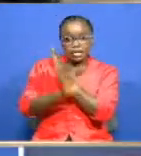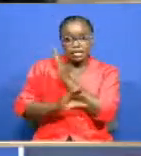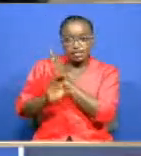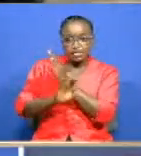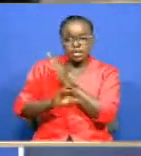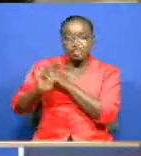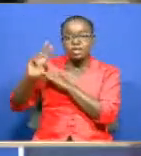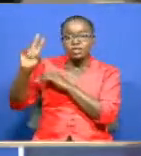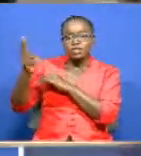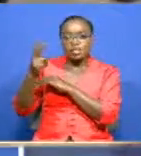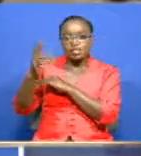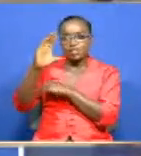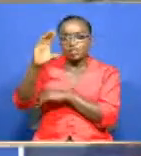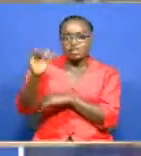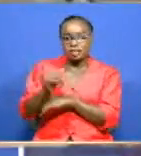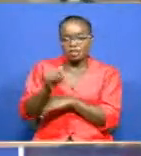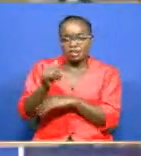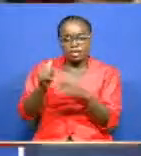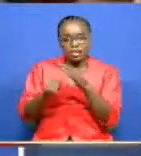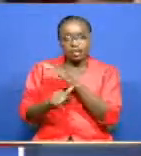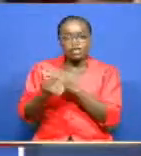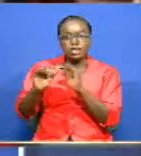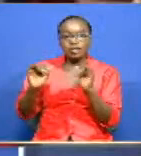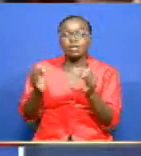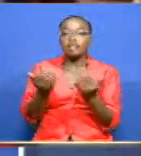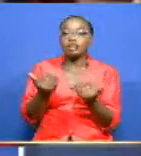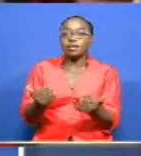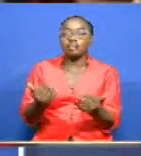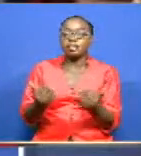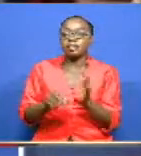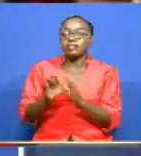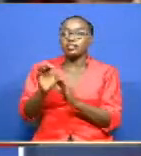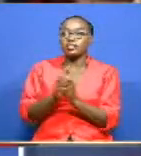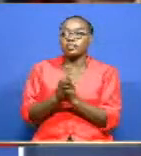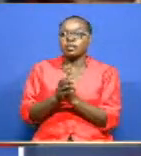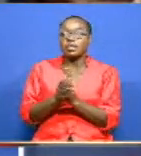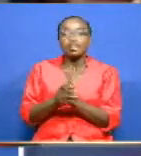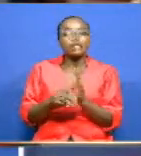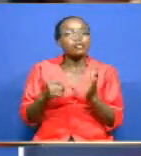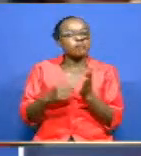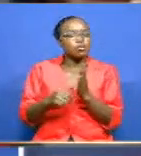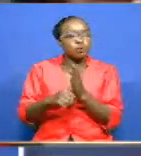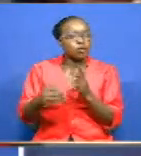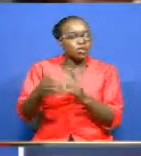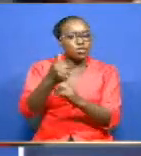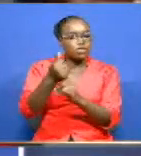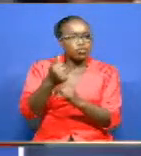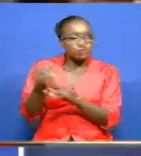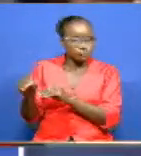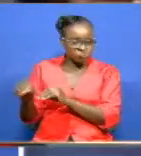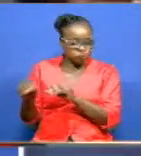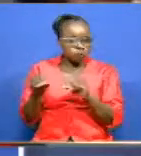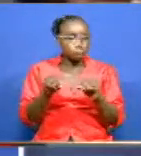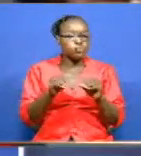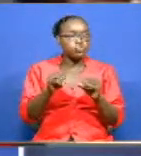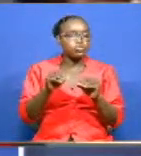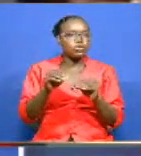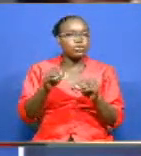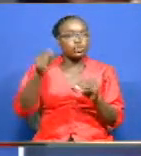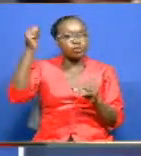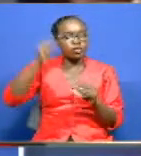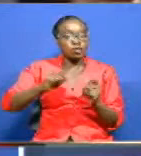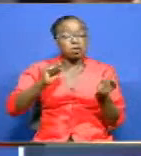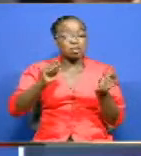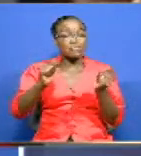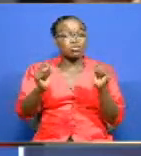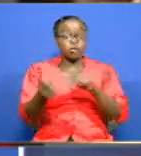Justice under the current constitution. The milestones we have achieved in moving the judiciary